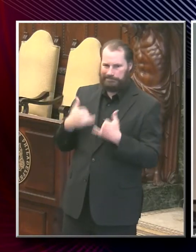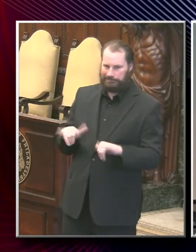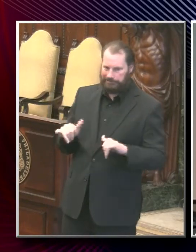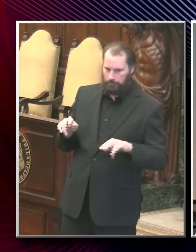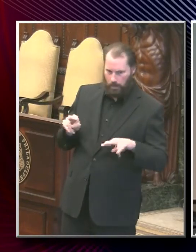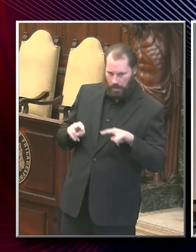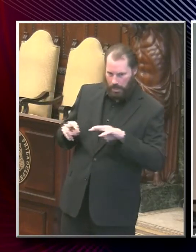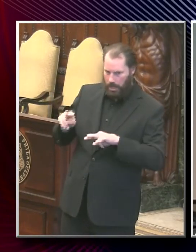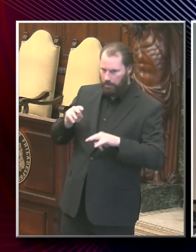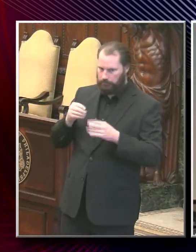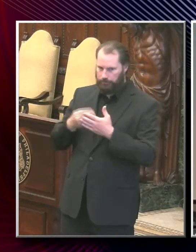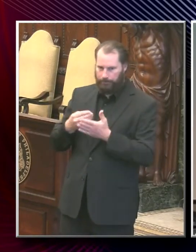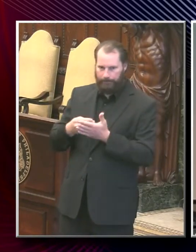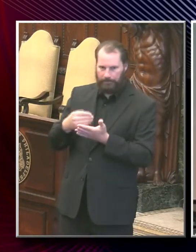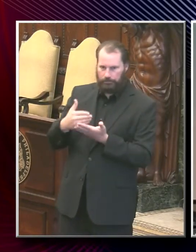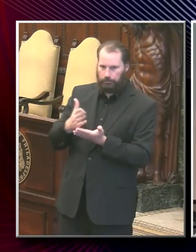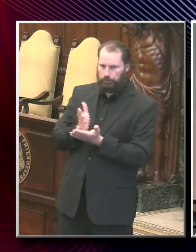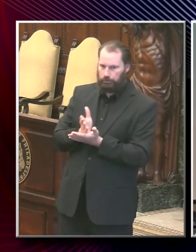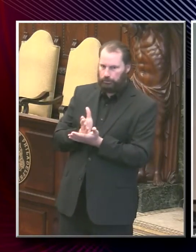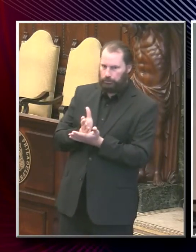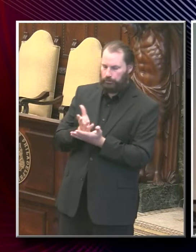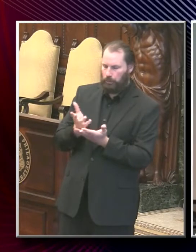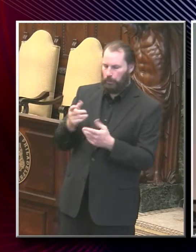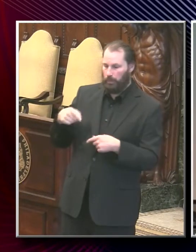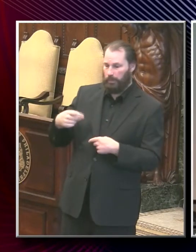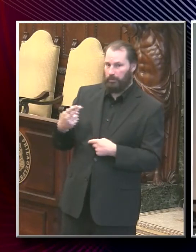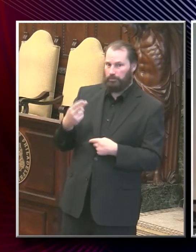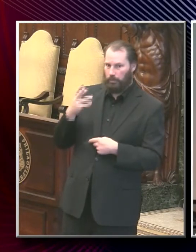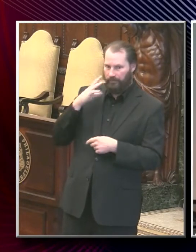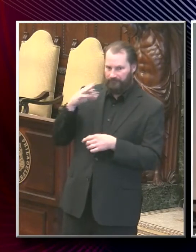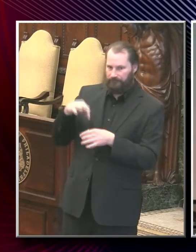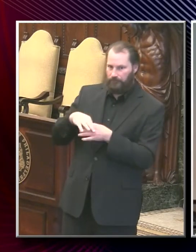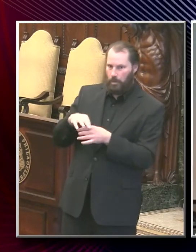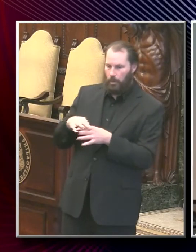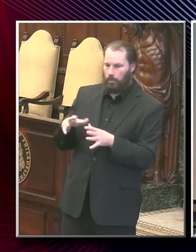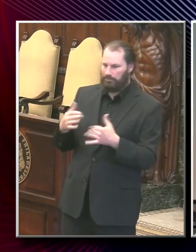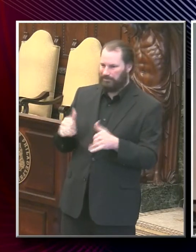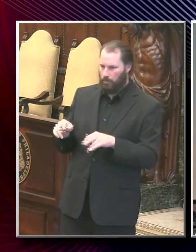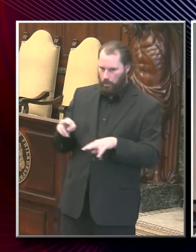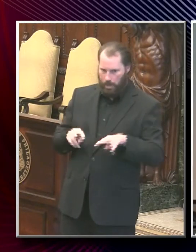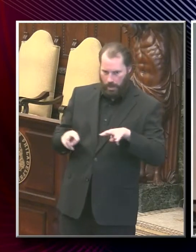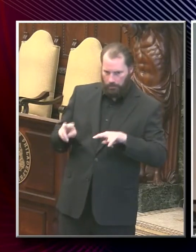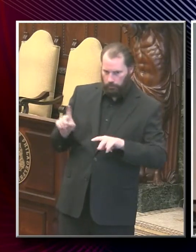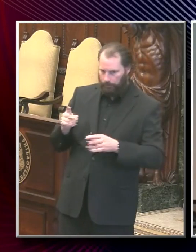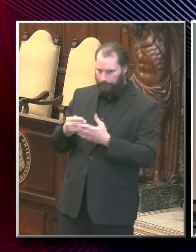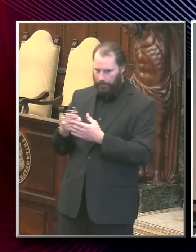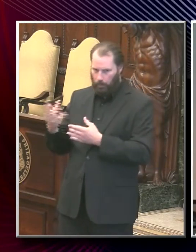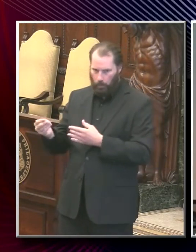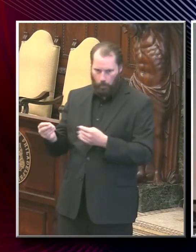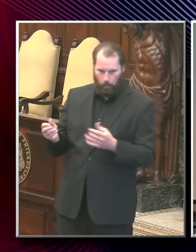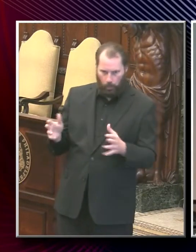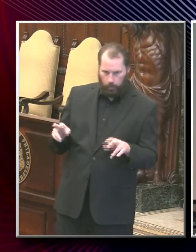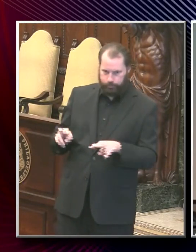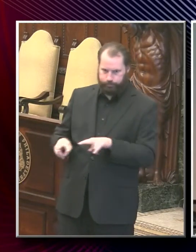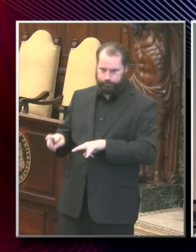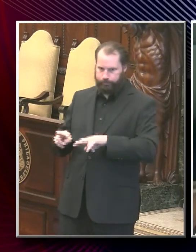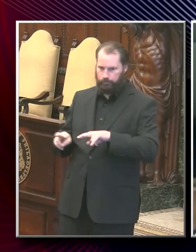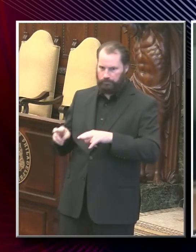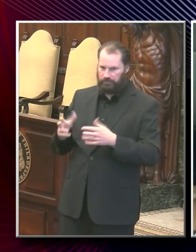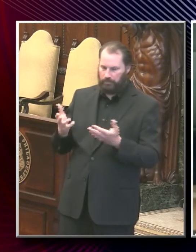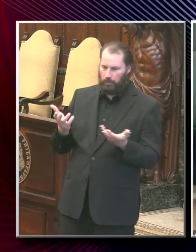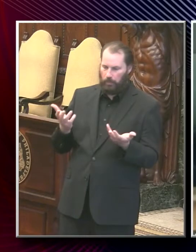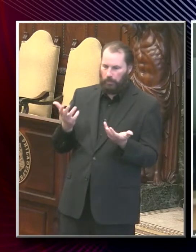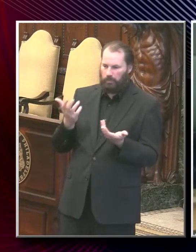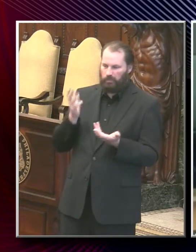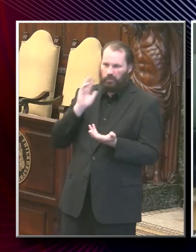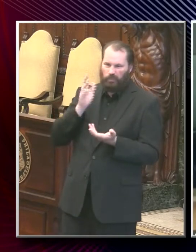Thursday, and then we will continue to monitor it and see if we need to make adjustments as the year progresses. Okay, thank you